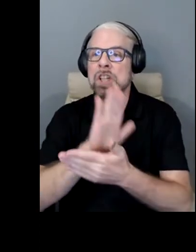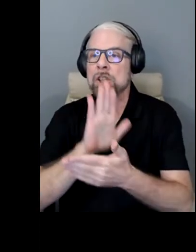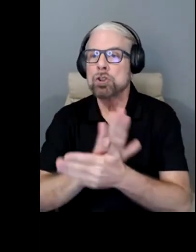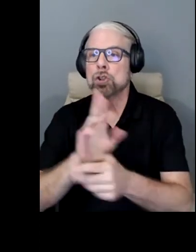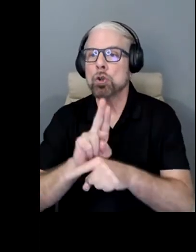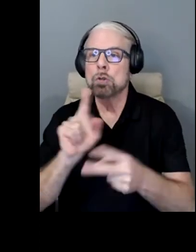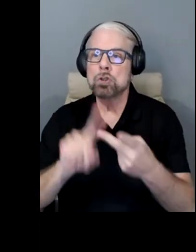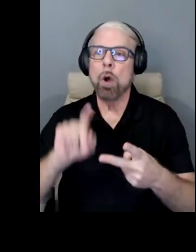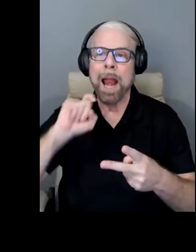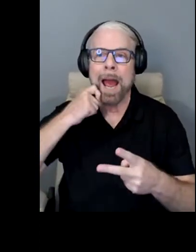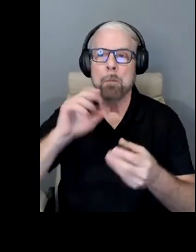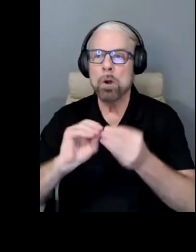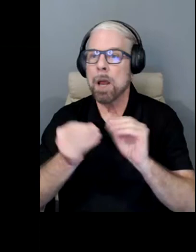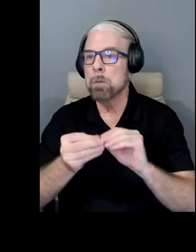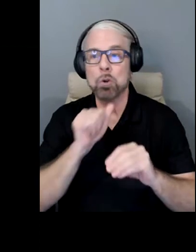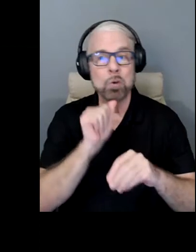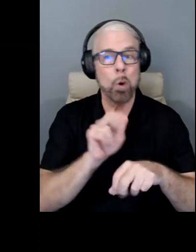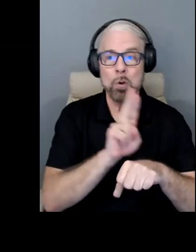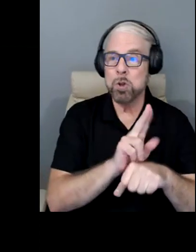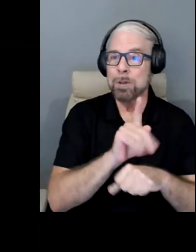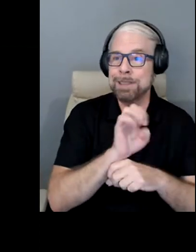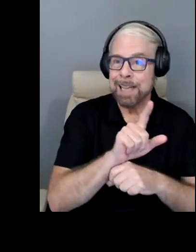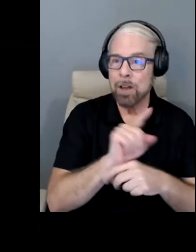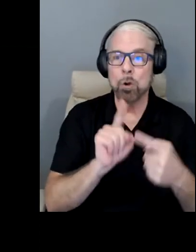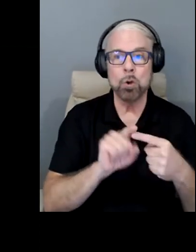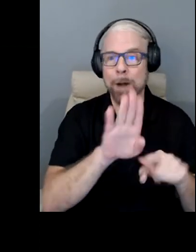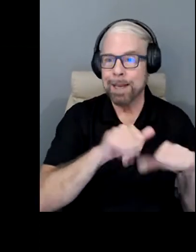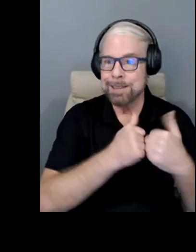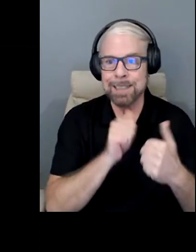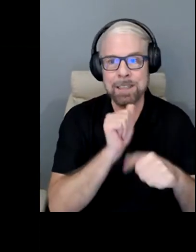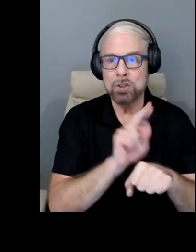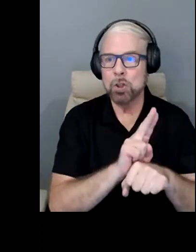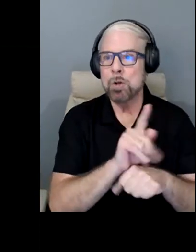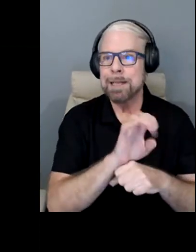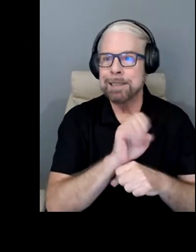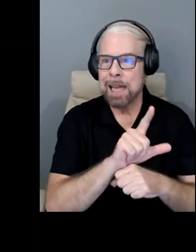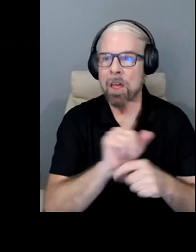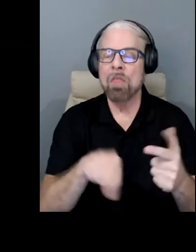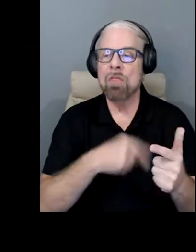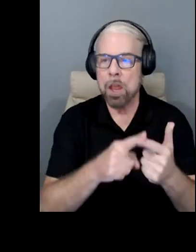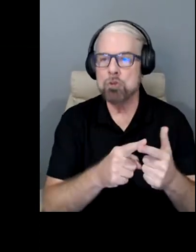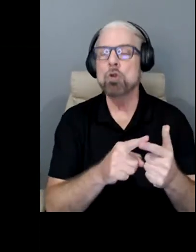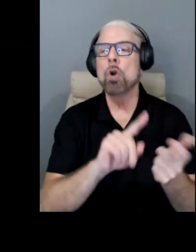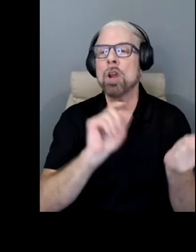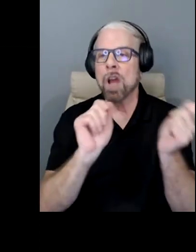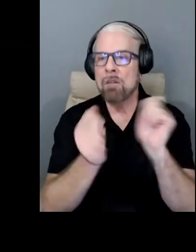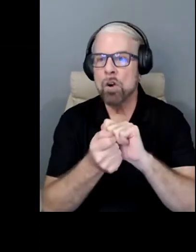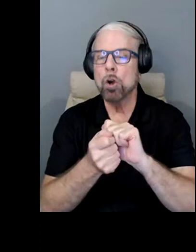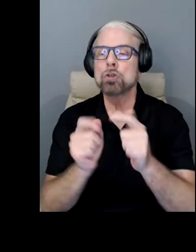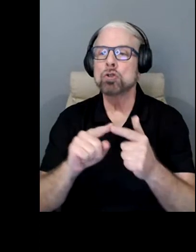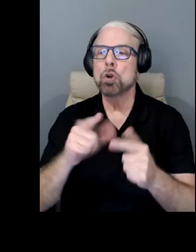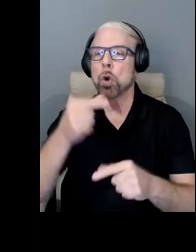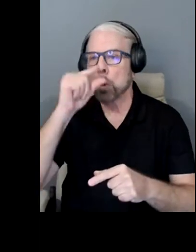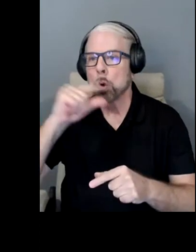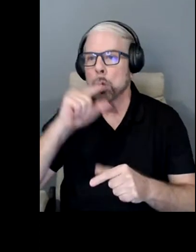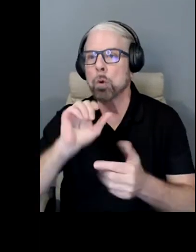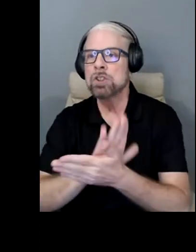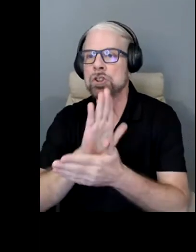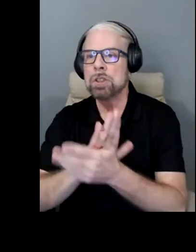user and you don't use Excel, or your agency doesn't use Excel, you can convert to both Google Sheets and Apple